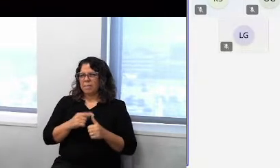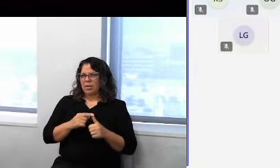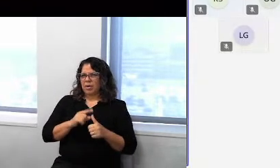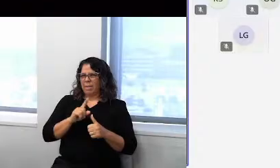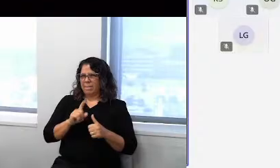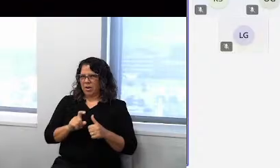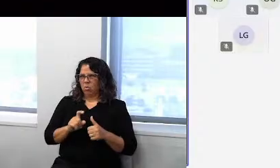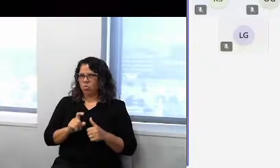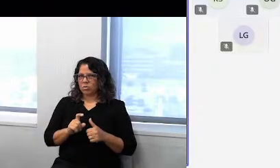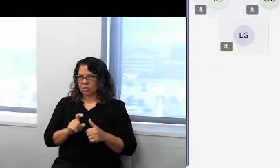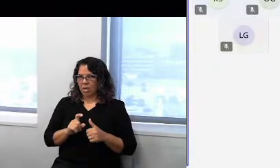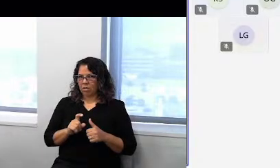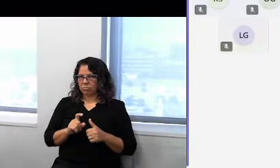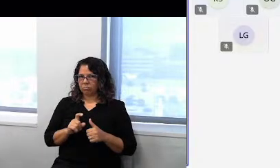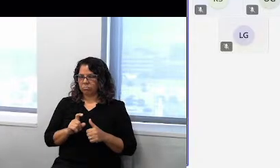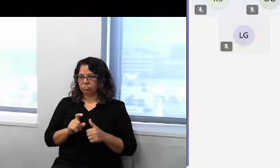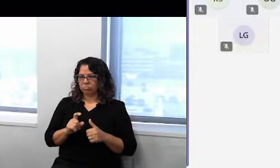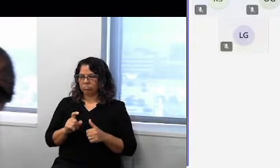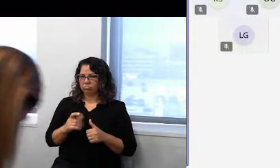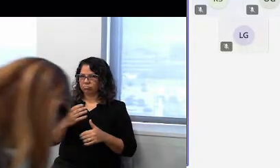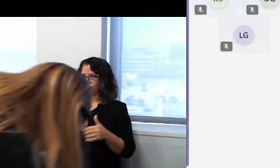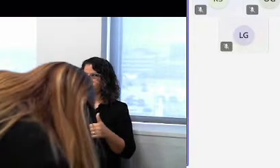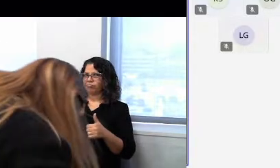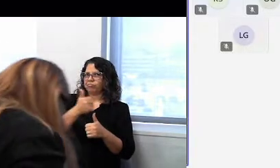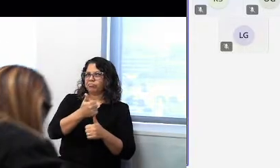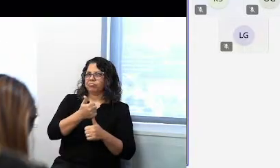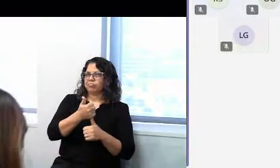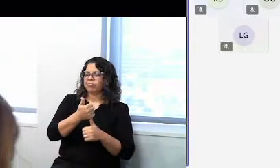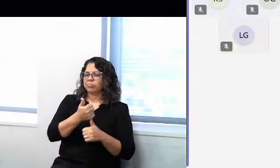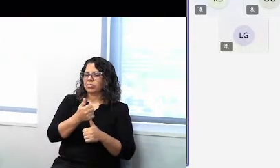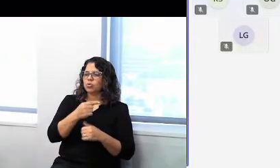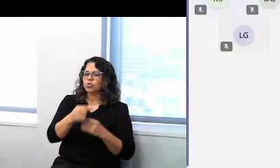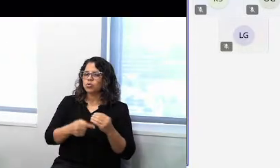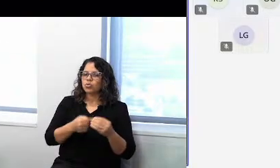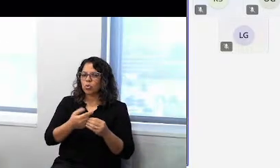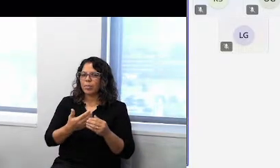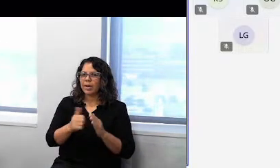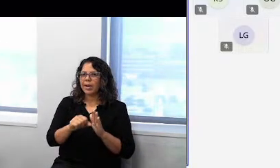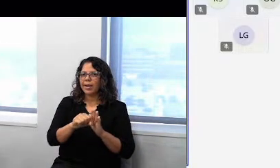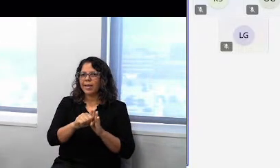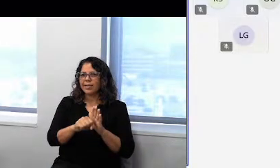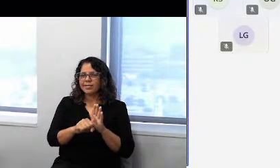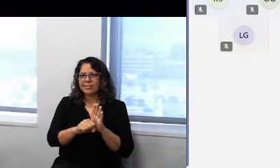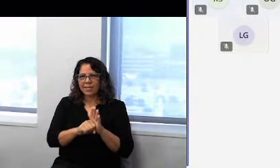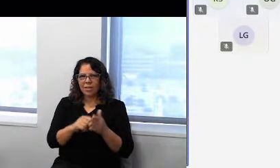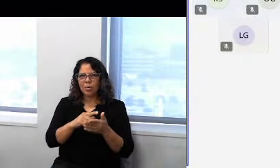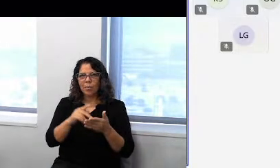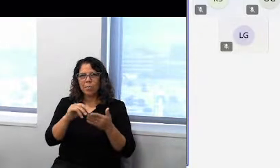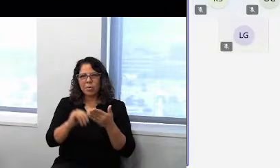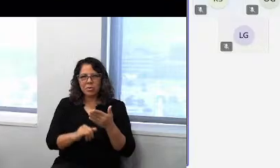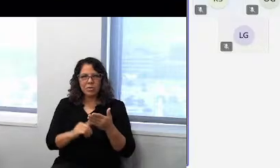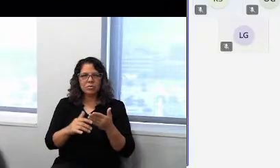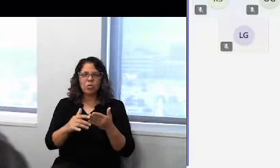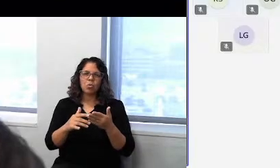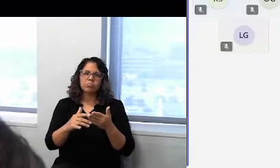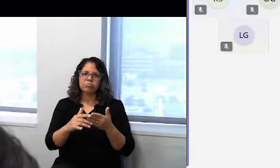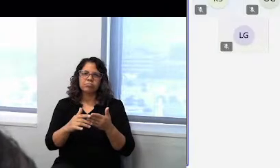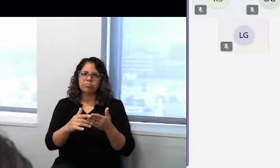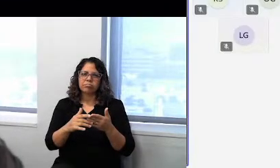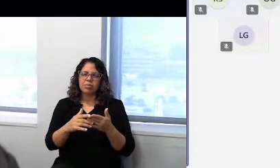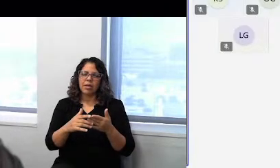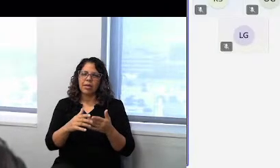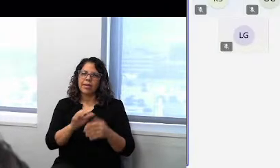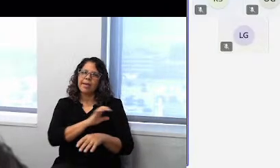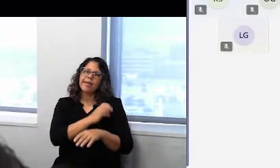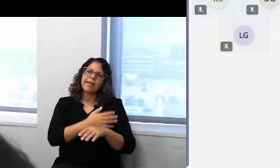that? It was about the status of Tranche 1 renewable projects. Yep. The Tranche 1 renewable projects